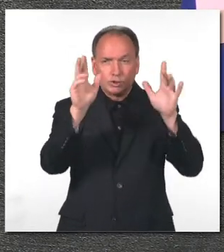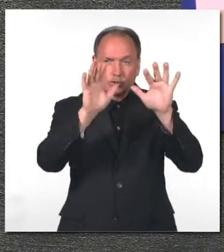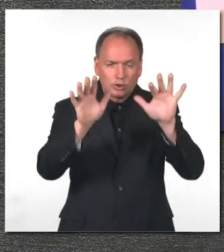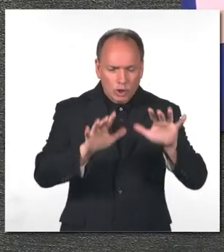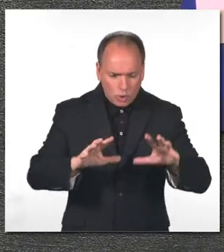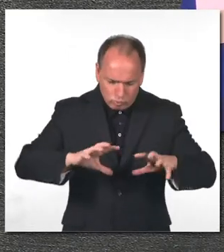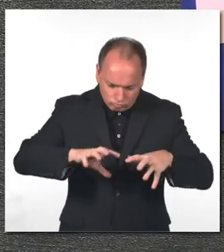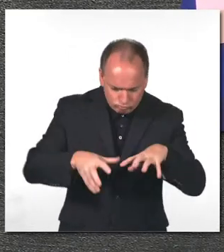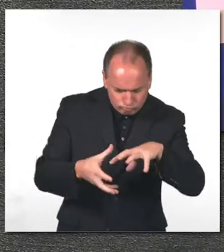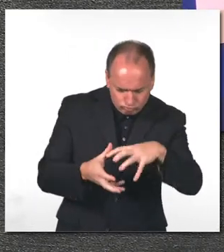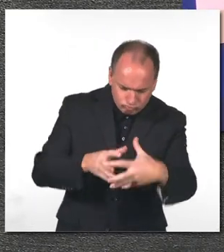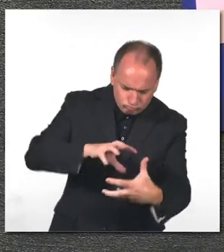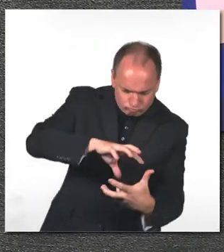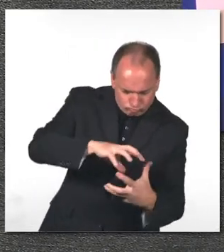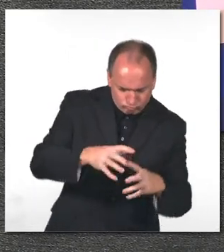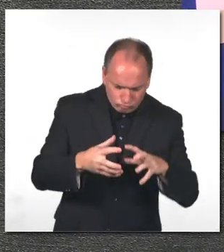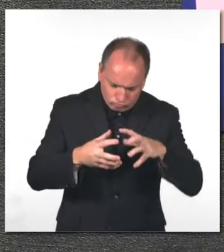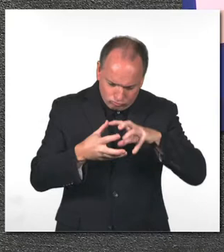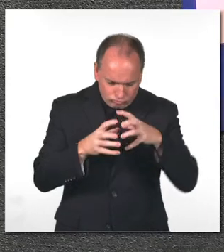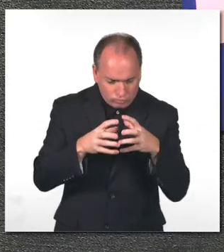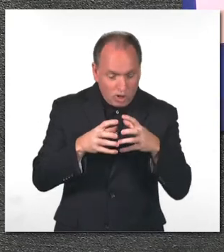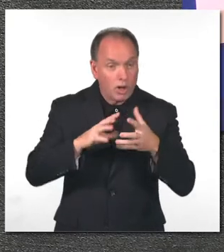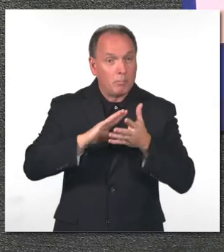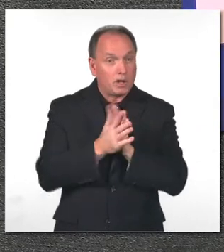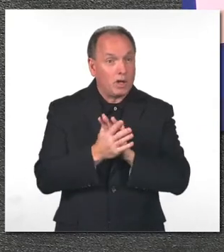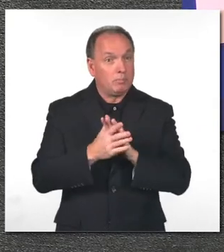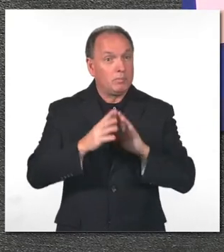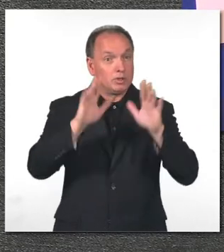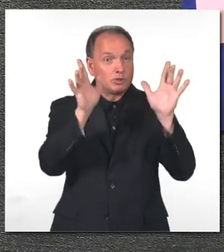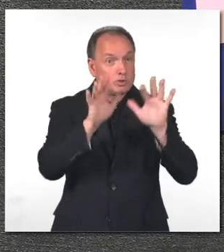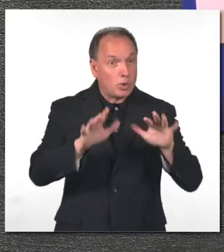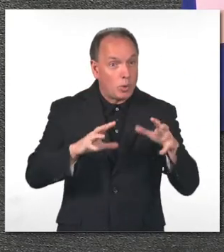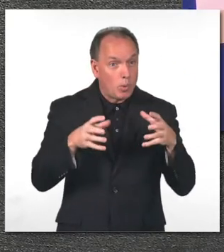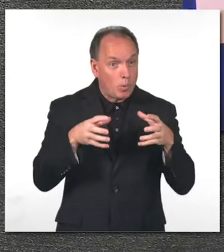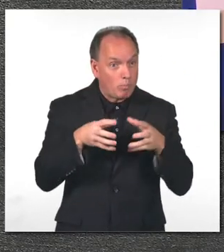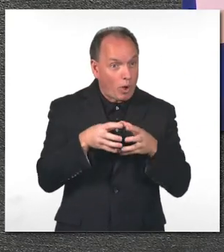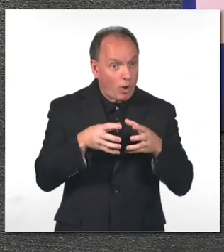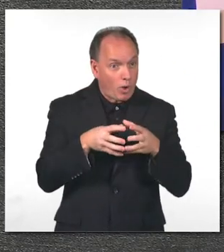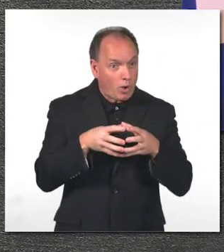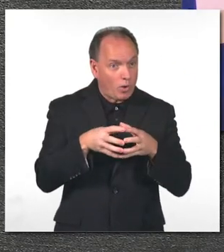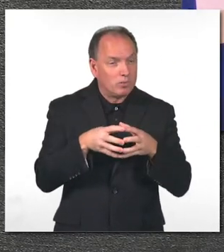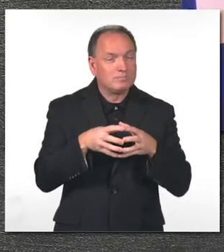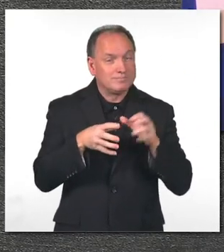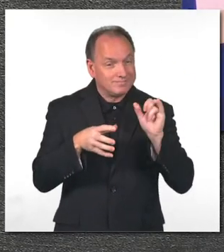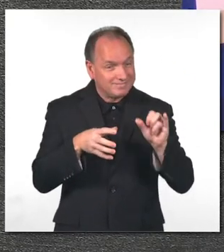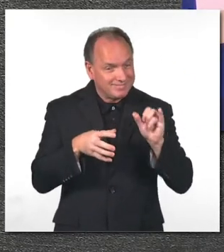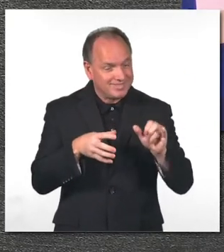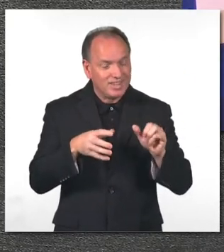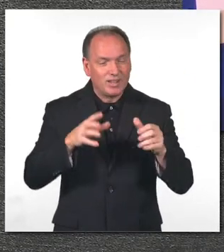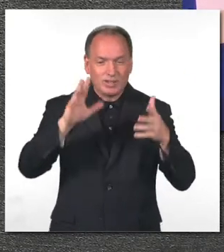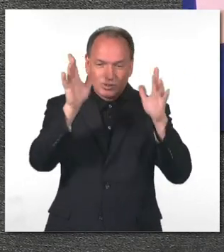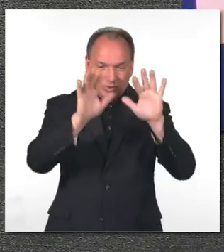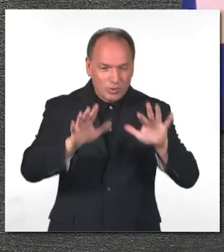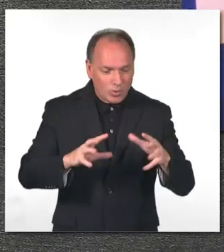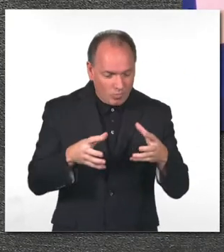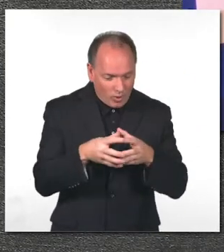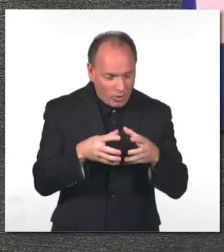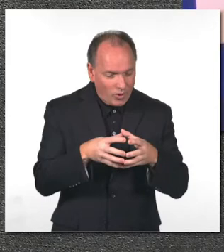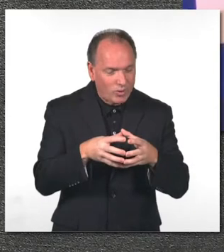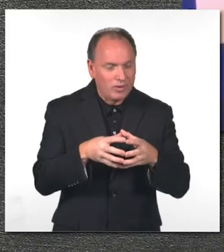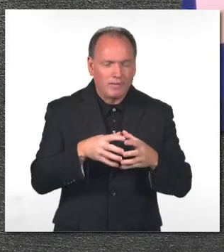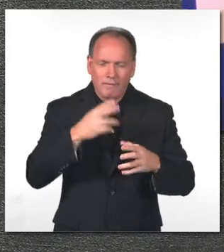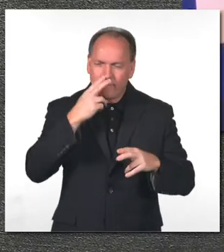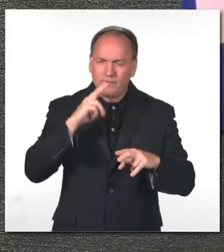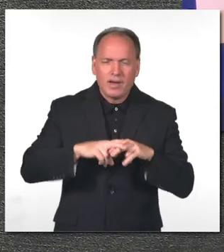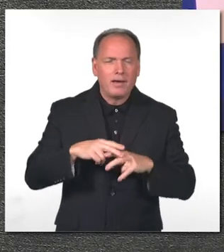and you roll it and that it would be a snow ball right? snowball. It's fun